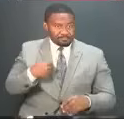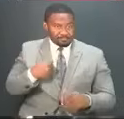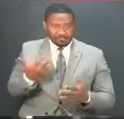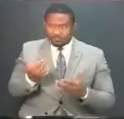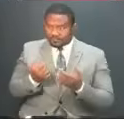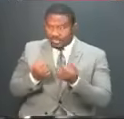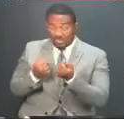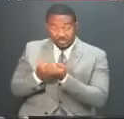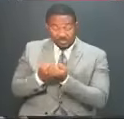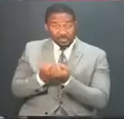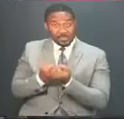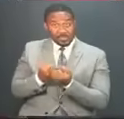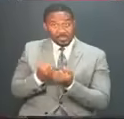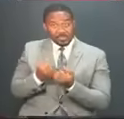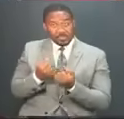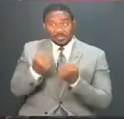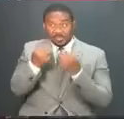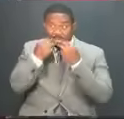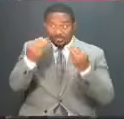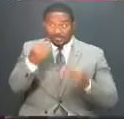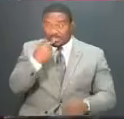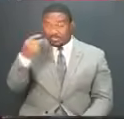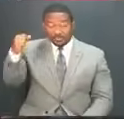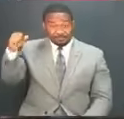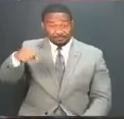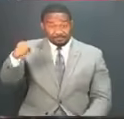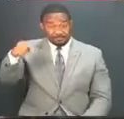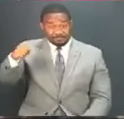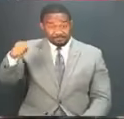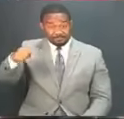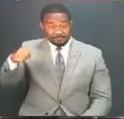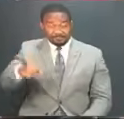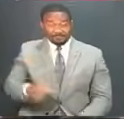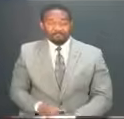motion, say aye.